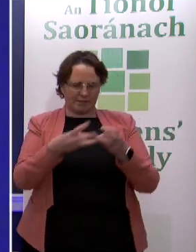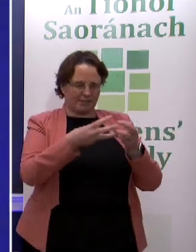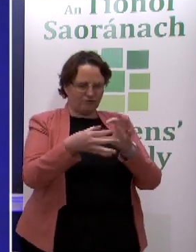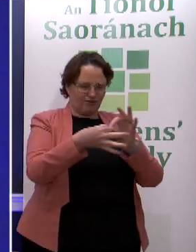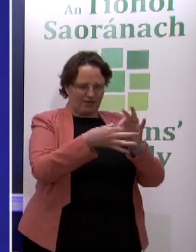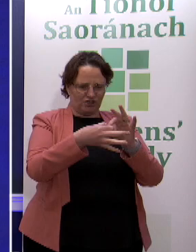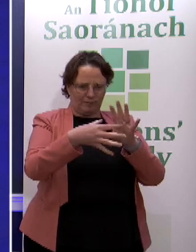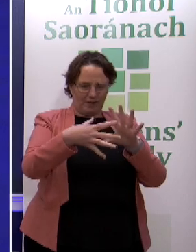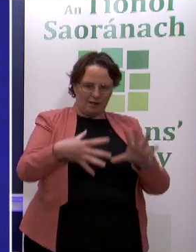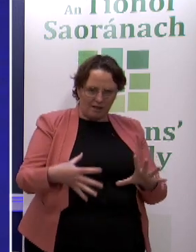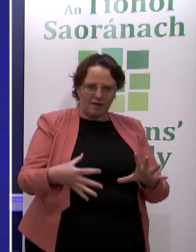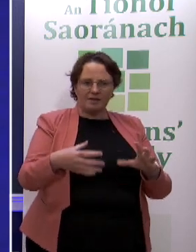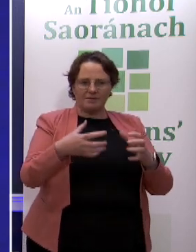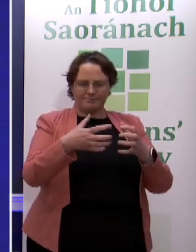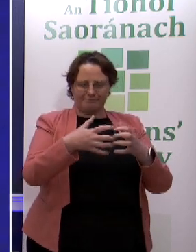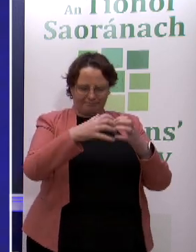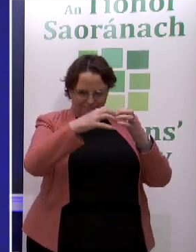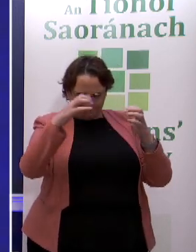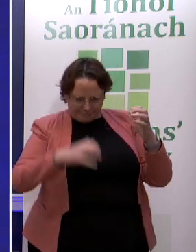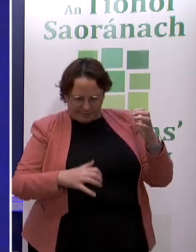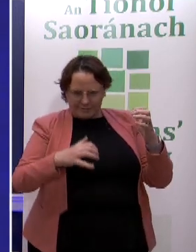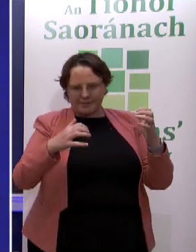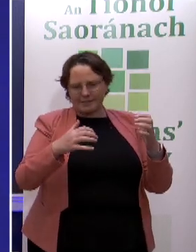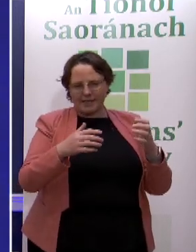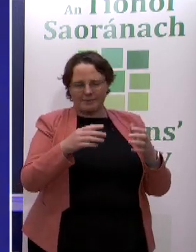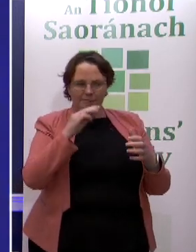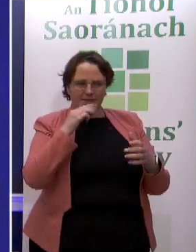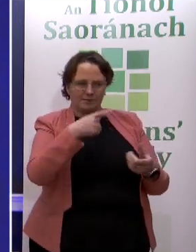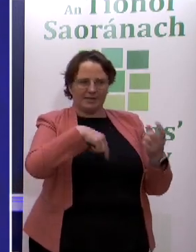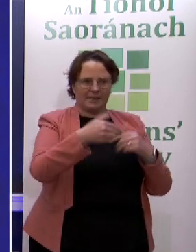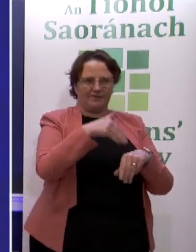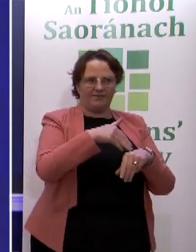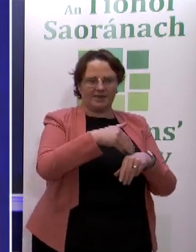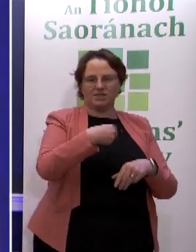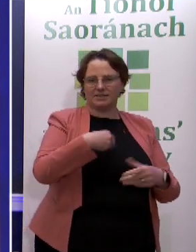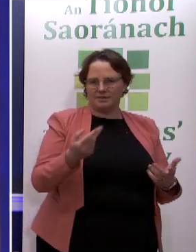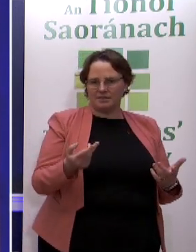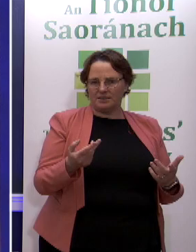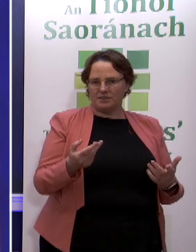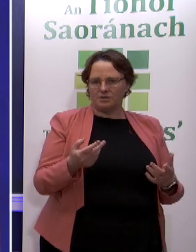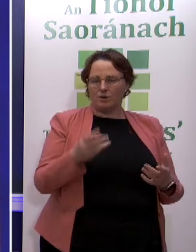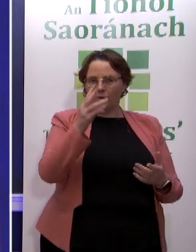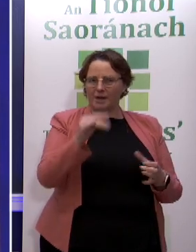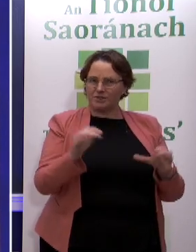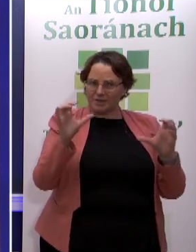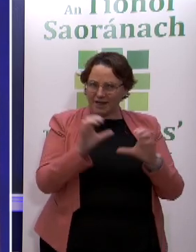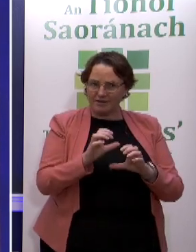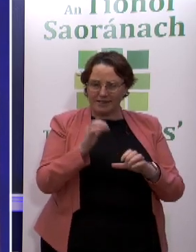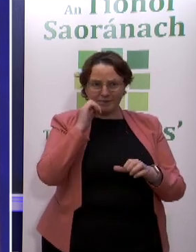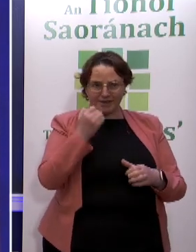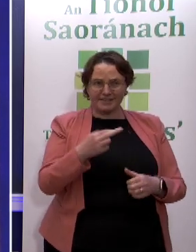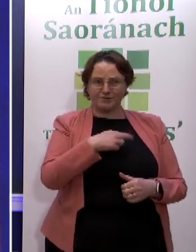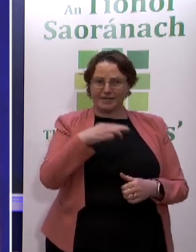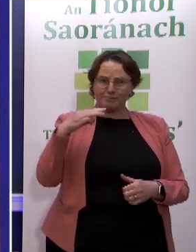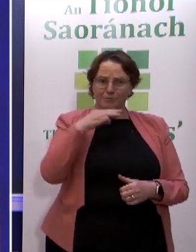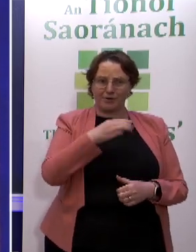risk. So biodiversity, one of the first reasons we should care about biodiversity loss is that it's really important